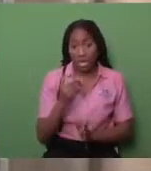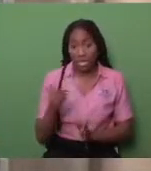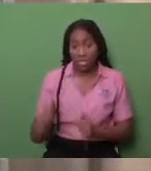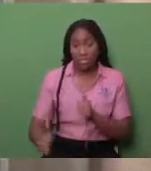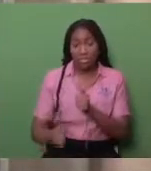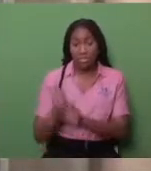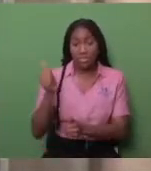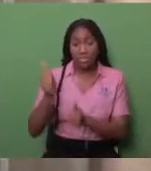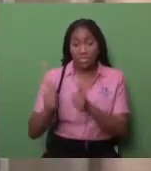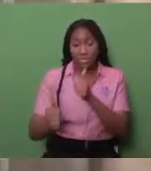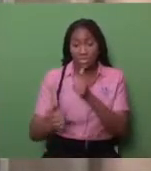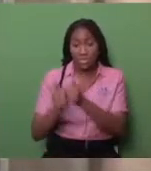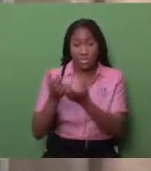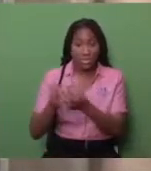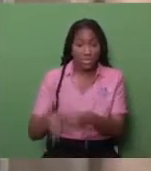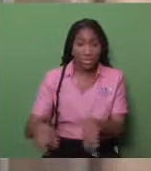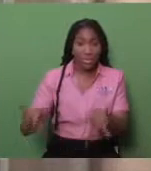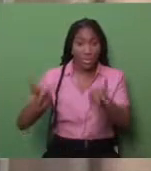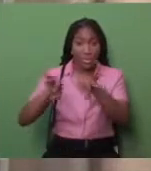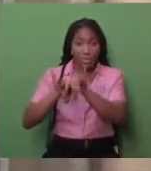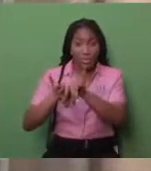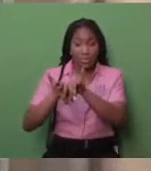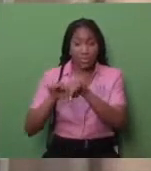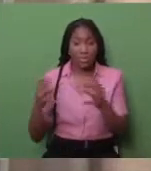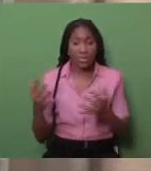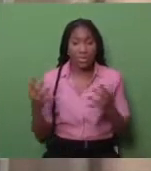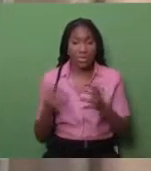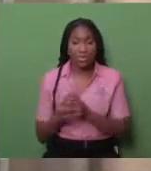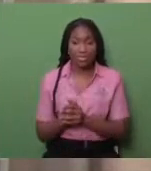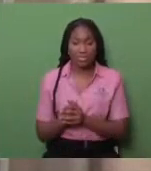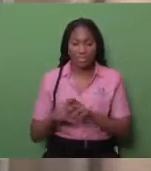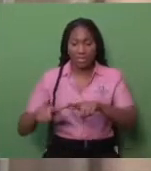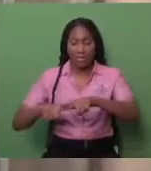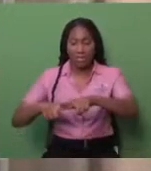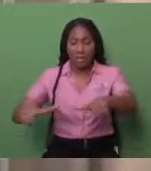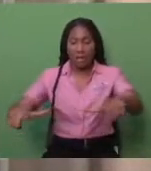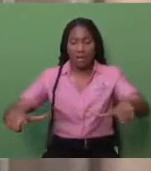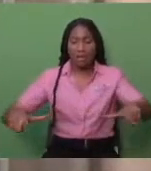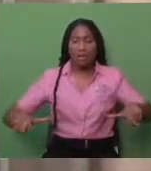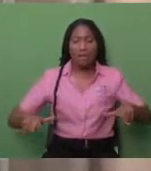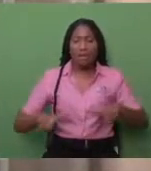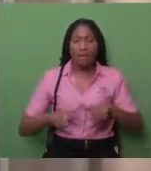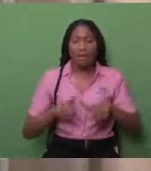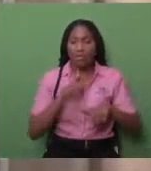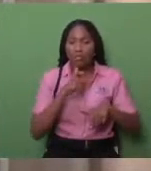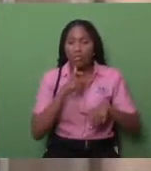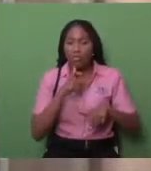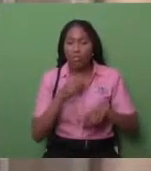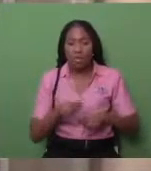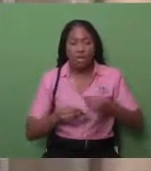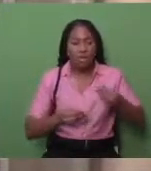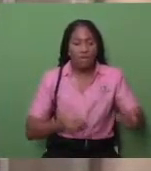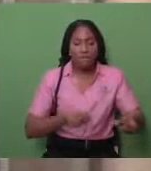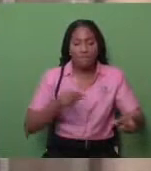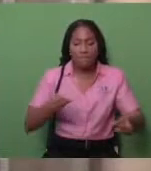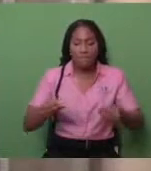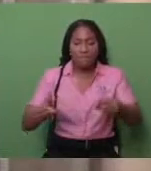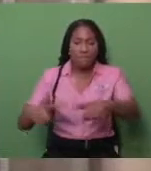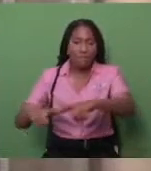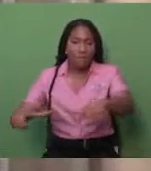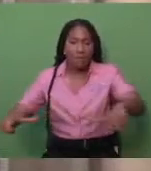challenge the farmers are facing has to do with land tenure. Yet nothing has been done to alleviate these